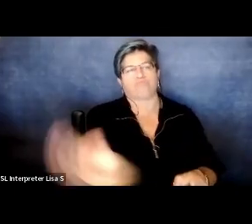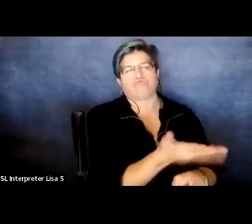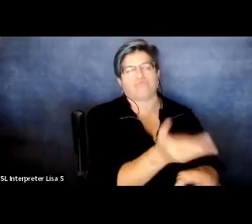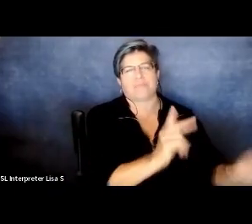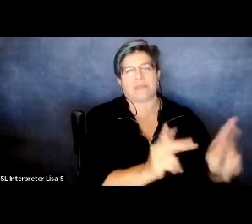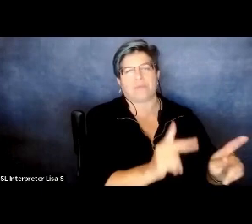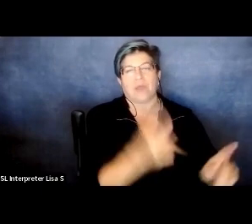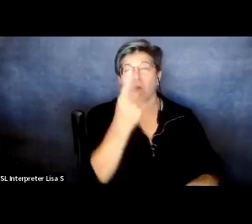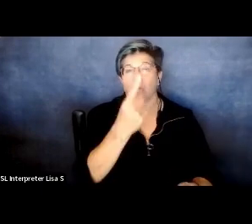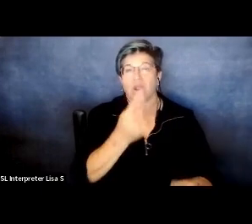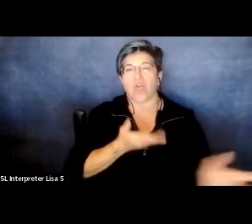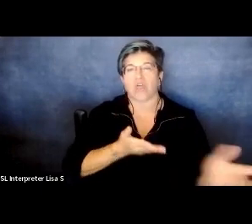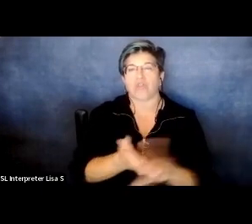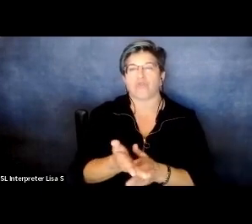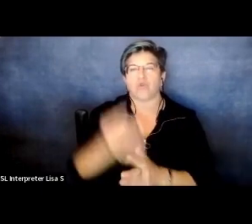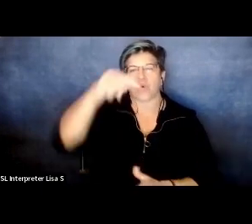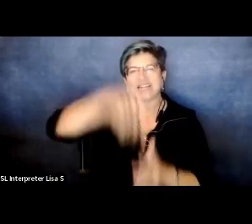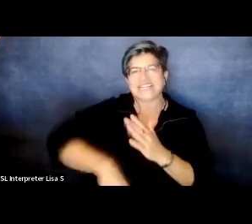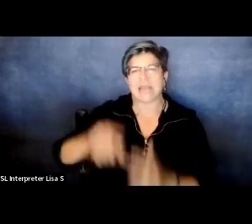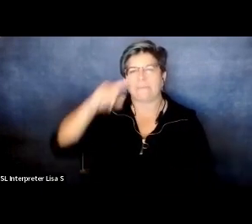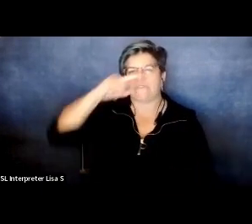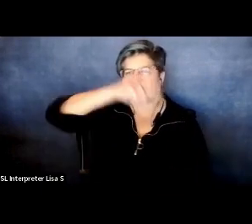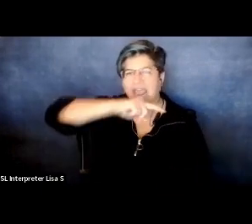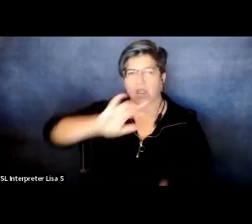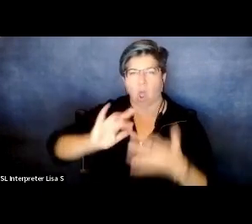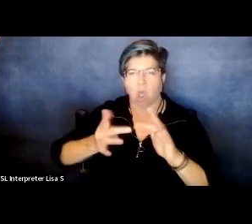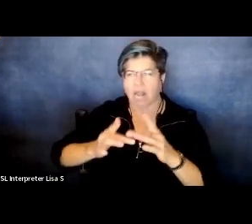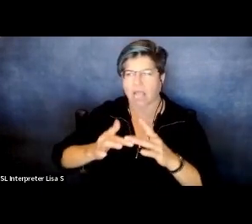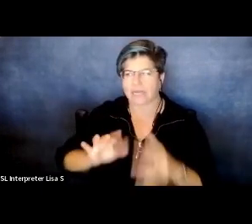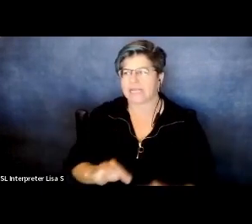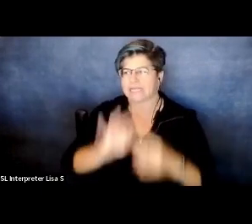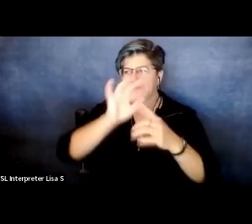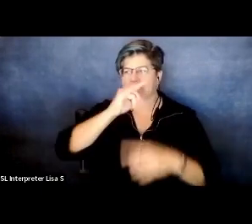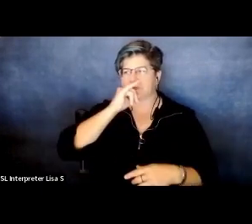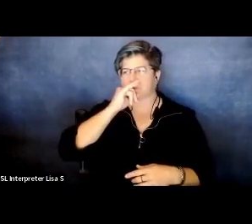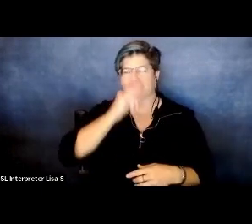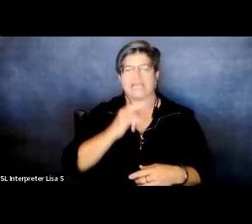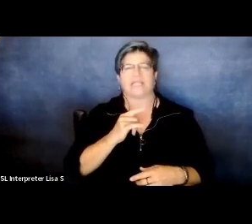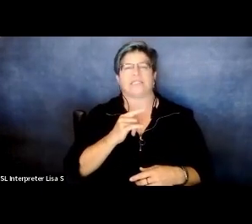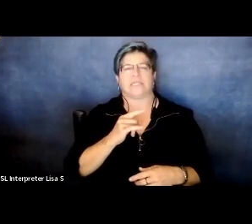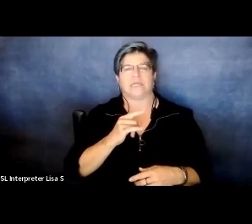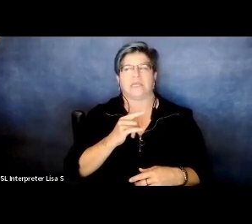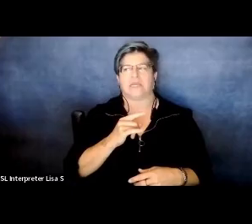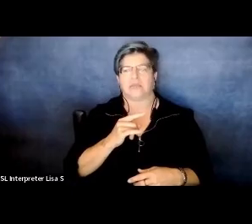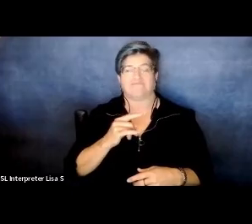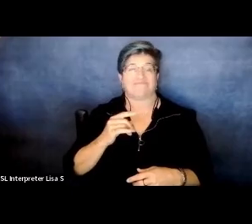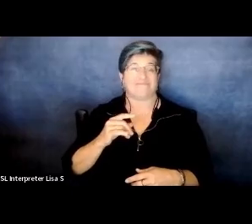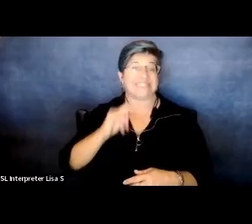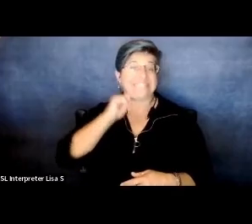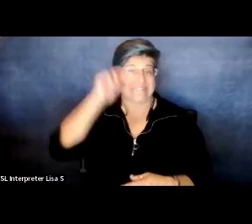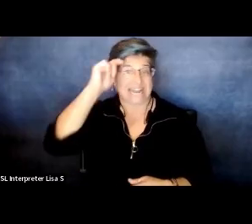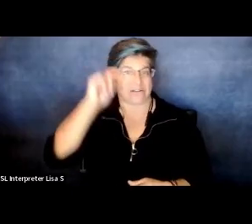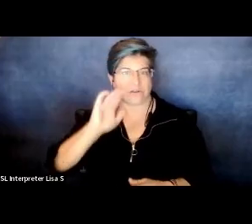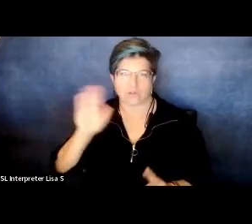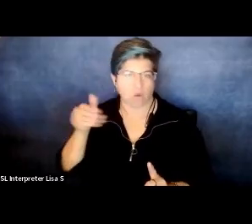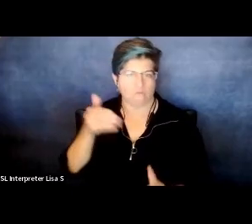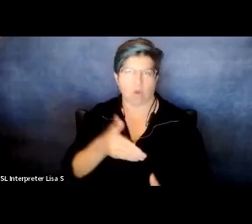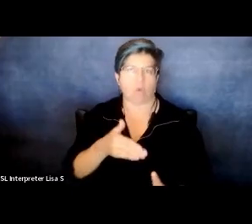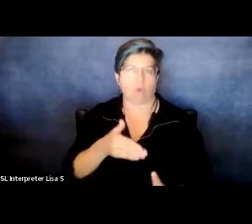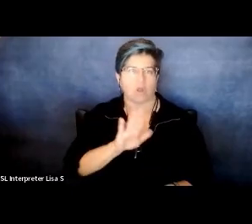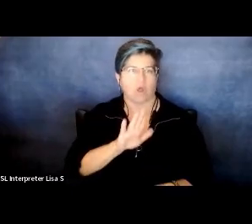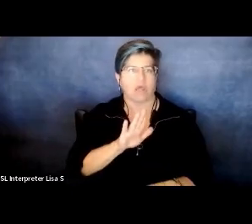is through deepfakes, online deepfakes, especially when kids and adolescents are so focused